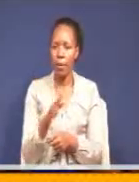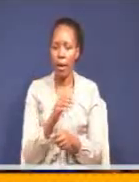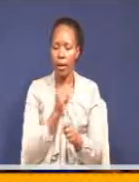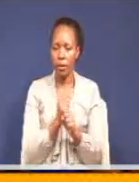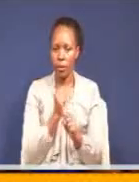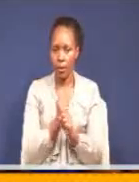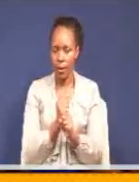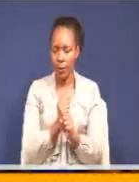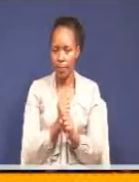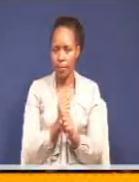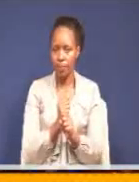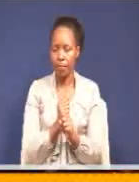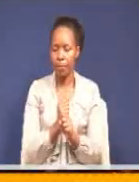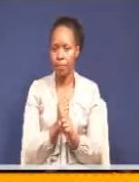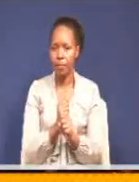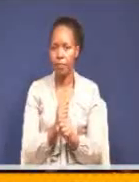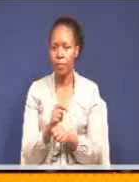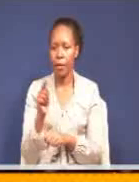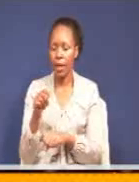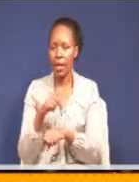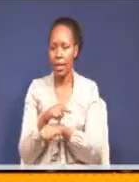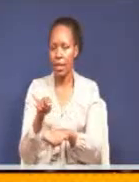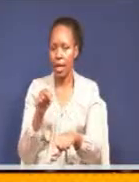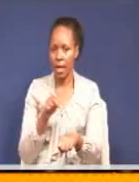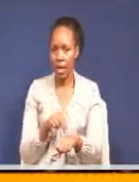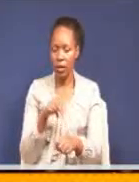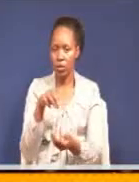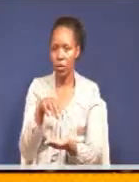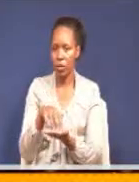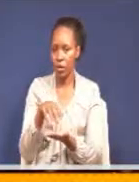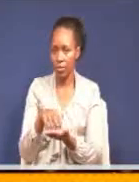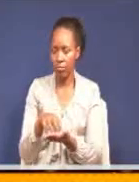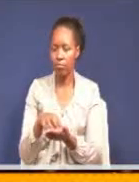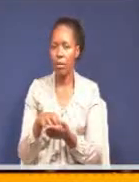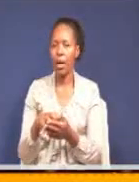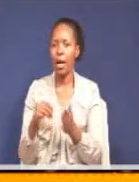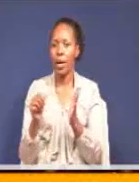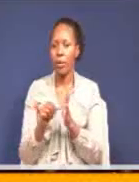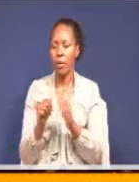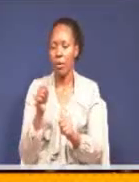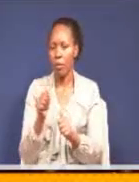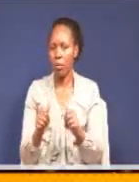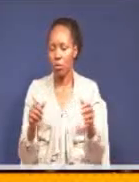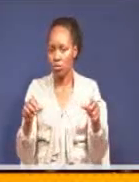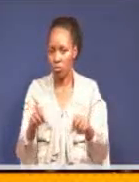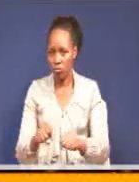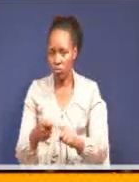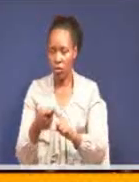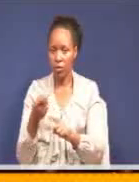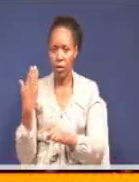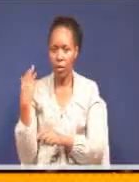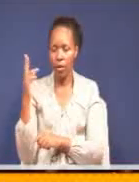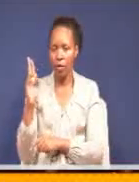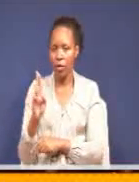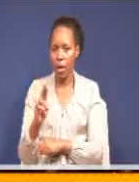kejiao. This is a national phenomenon, an inherited problem. The road, for example, this one of